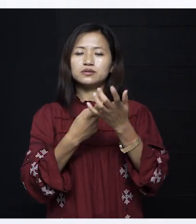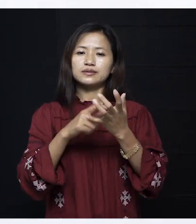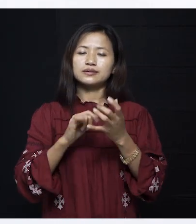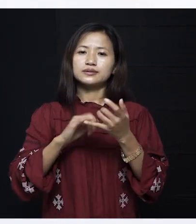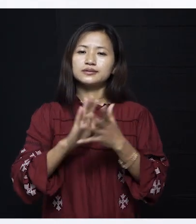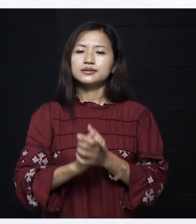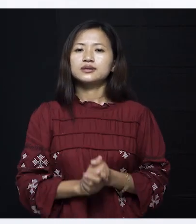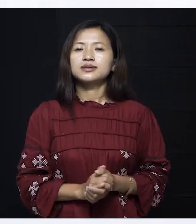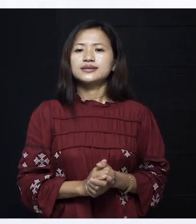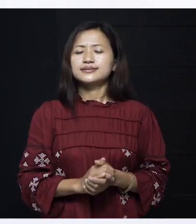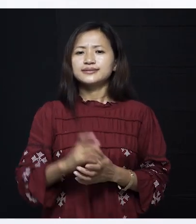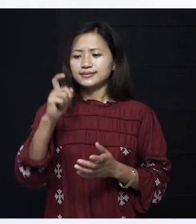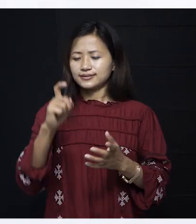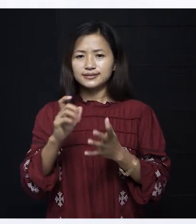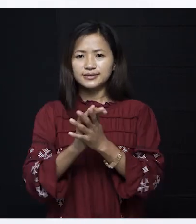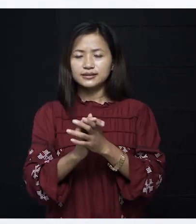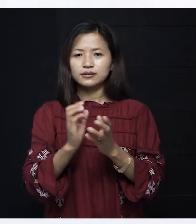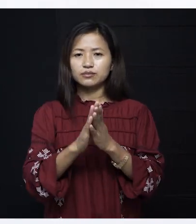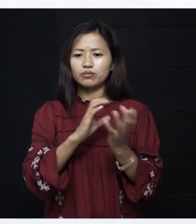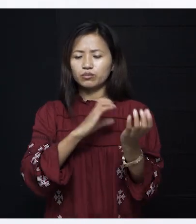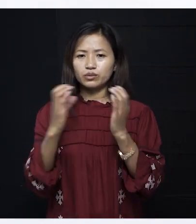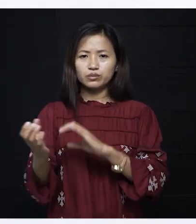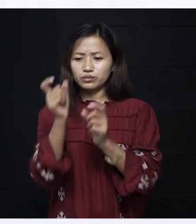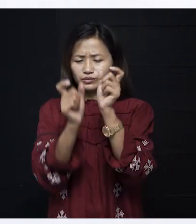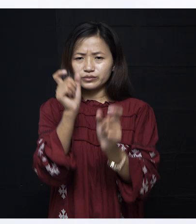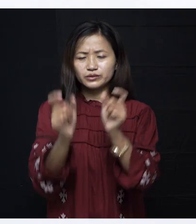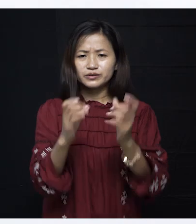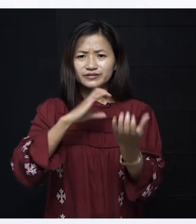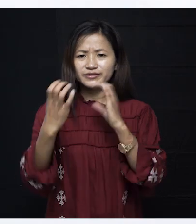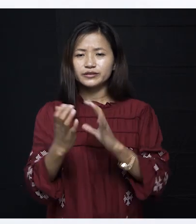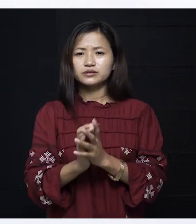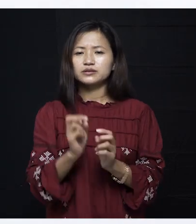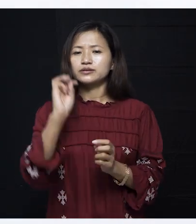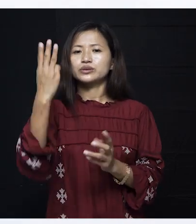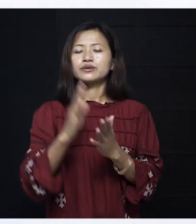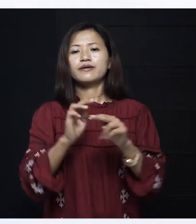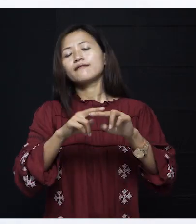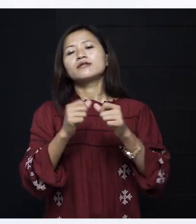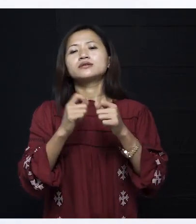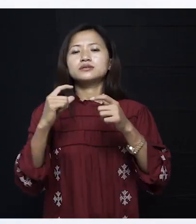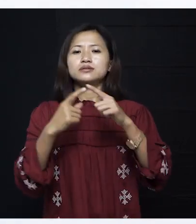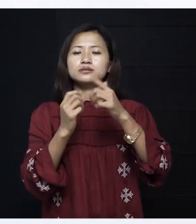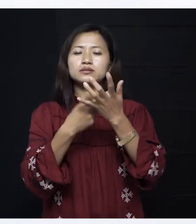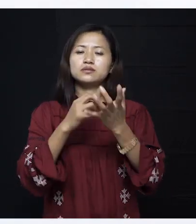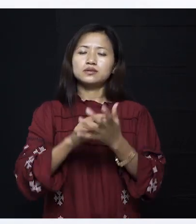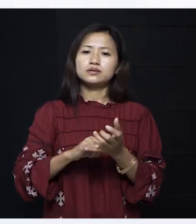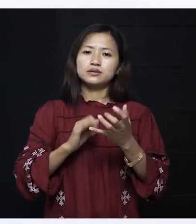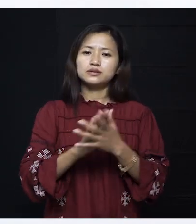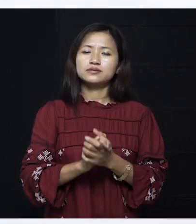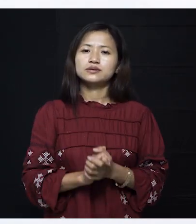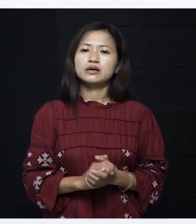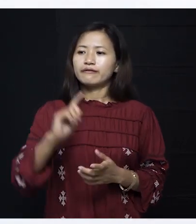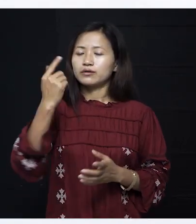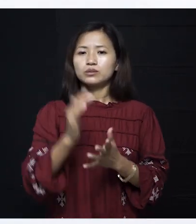are determining population change, here we have three factors, okay? The first one is,